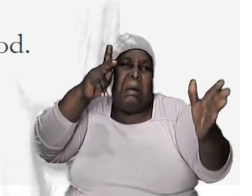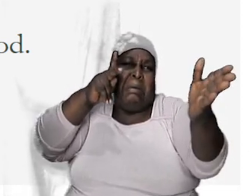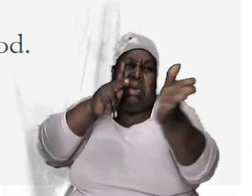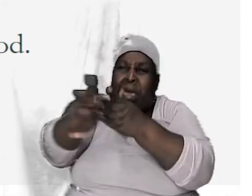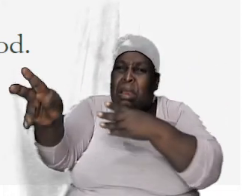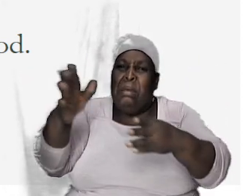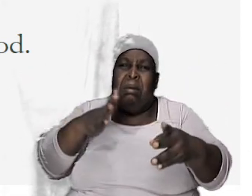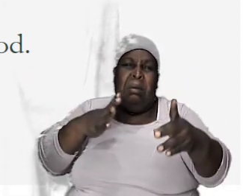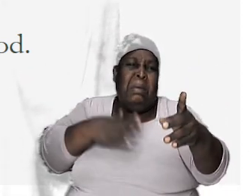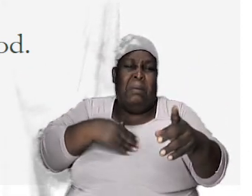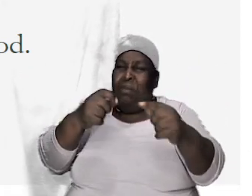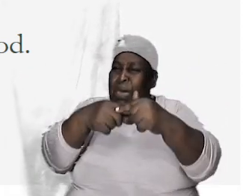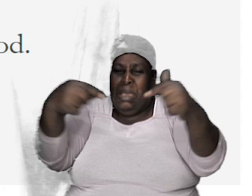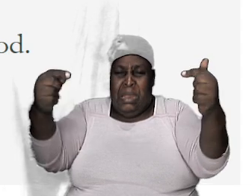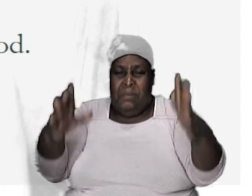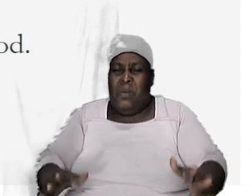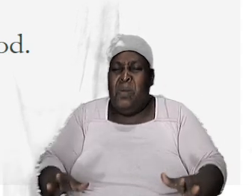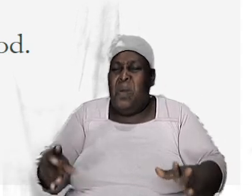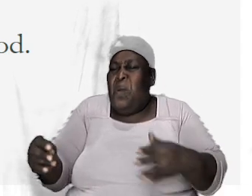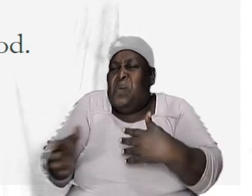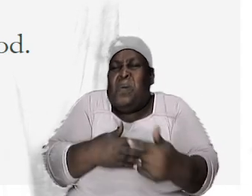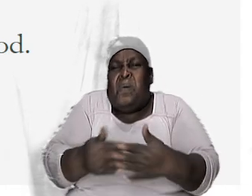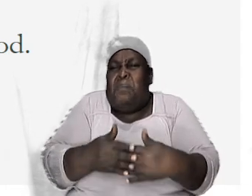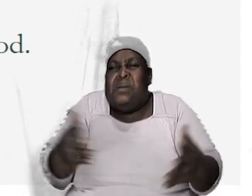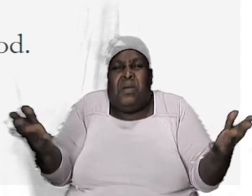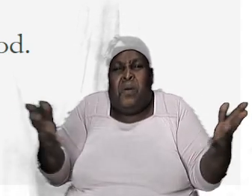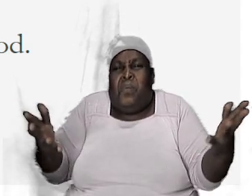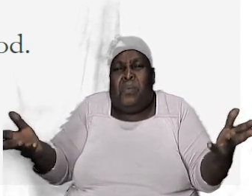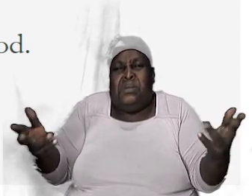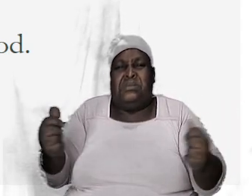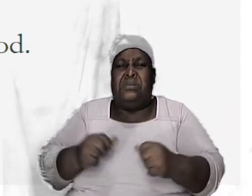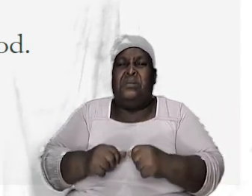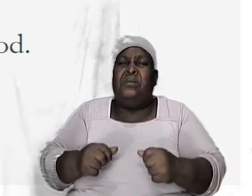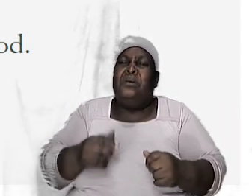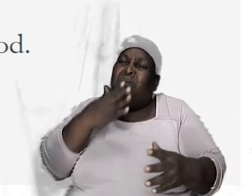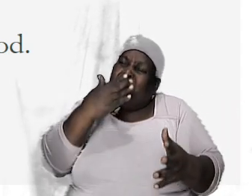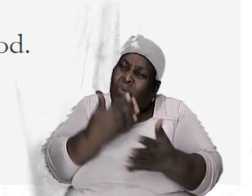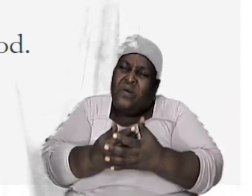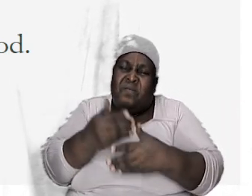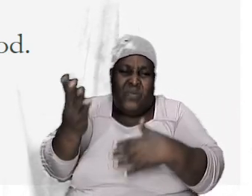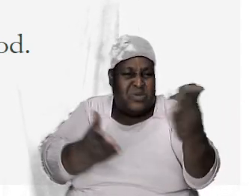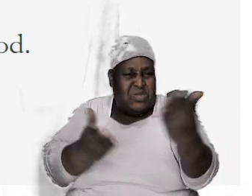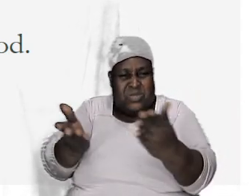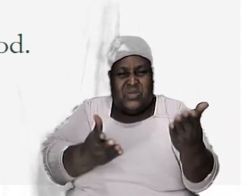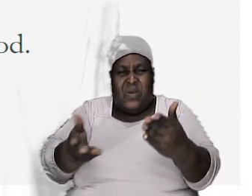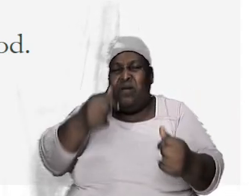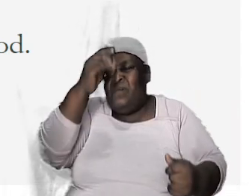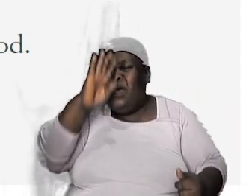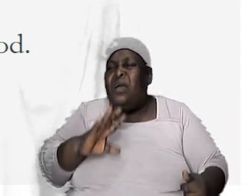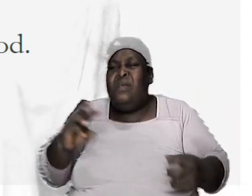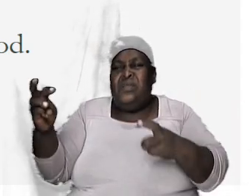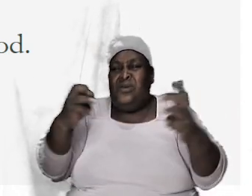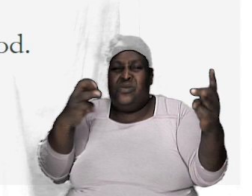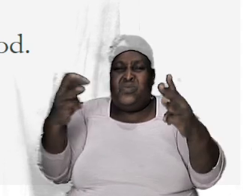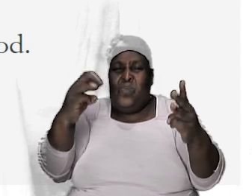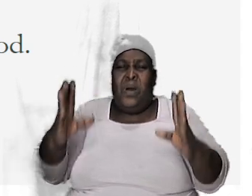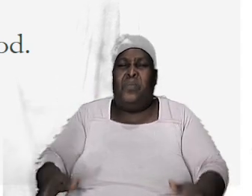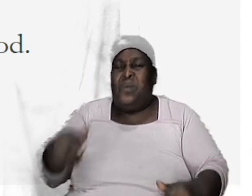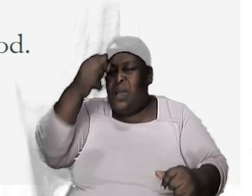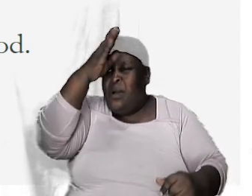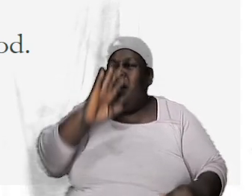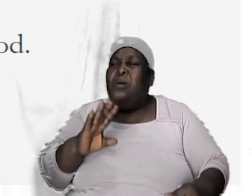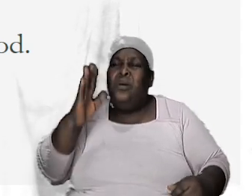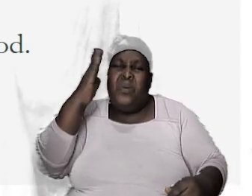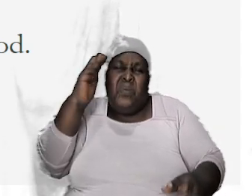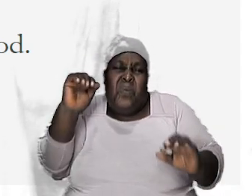what happened. It doesn't matter what the case is. And that's good. Nothing is wrong with these things because we serve a God who is a warrior God. We serve a God who knows how to fight